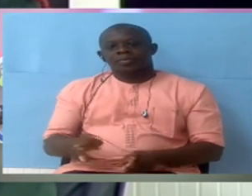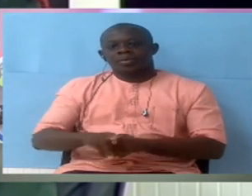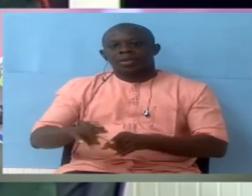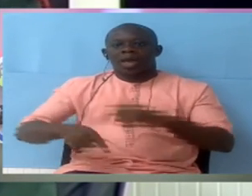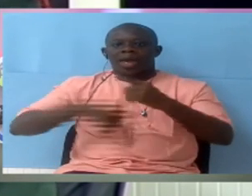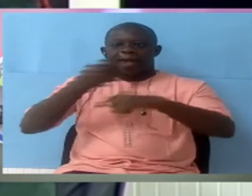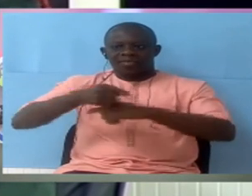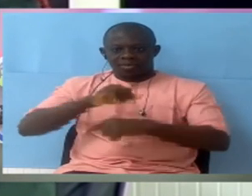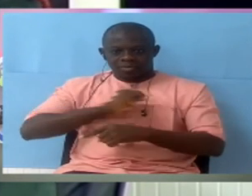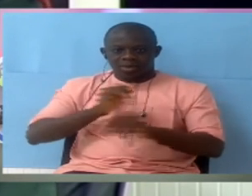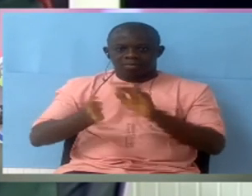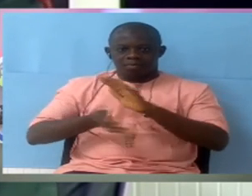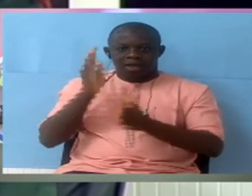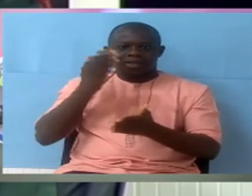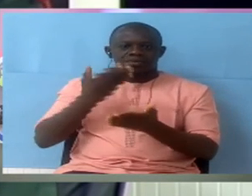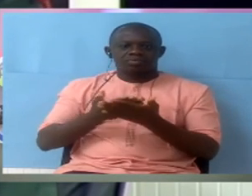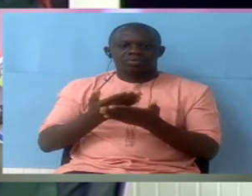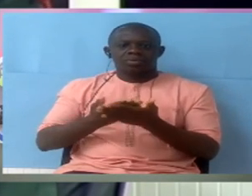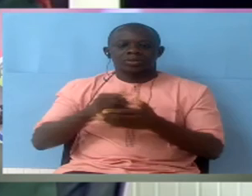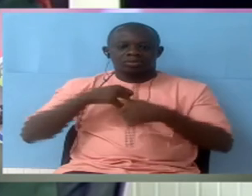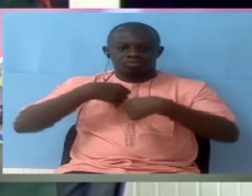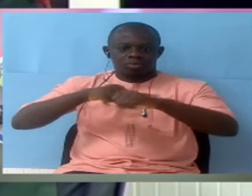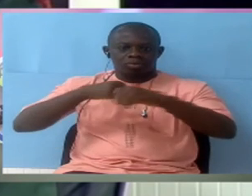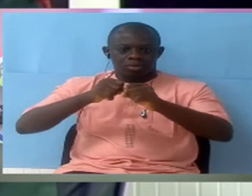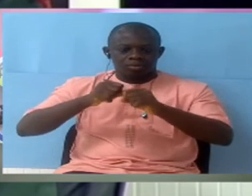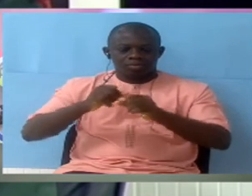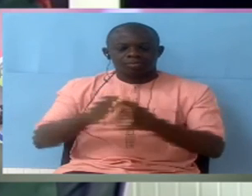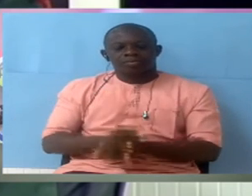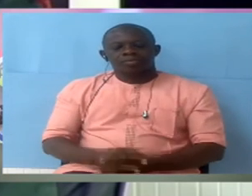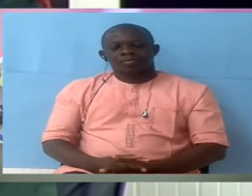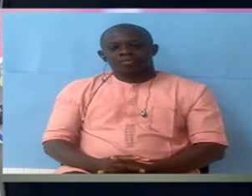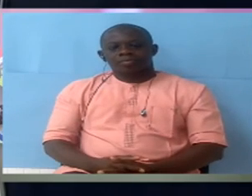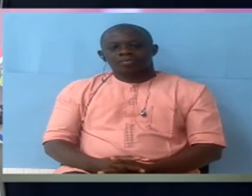After passing out, go on, please.